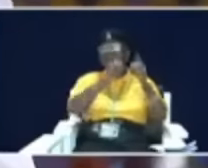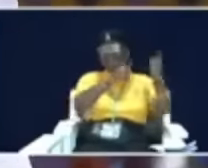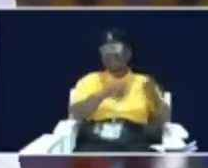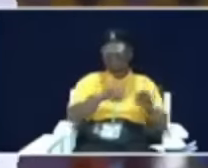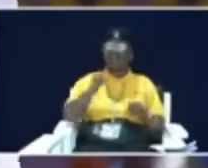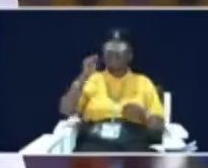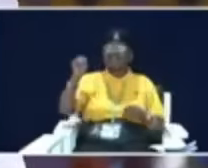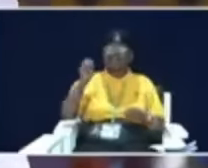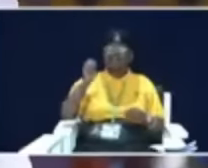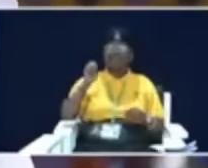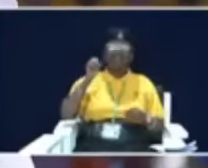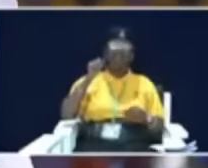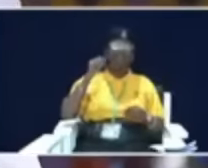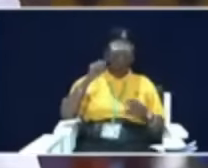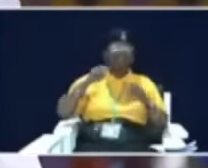The man looked at his trouser,